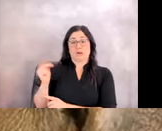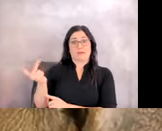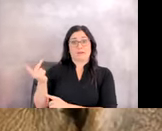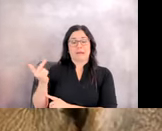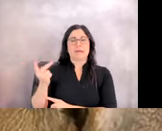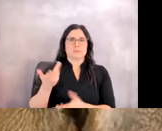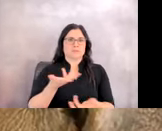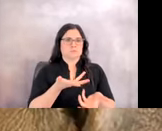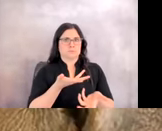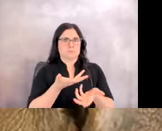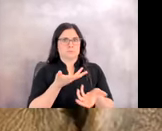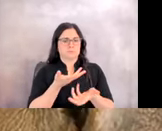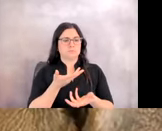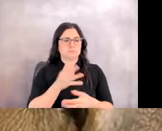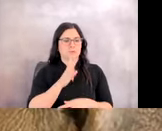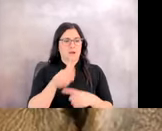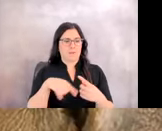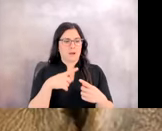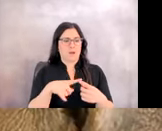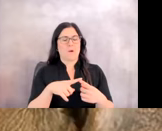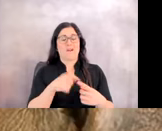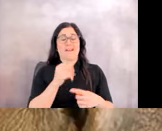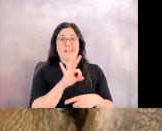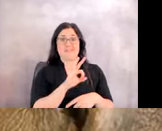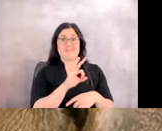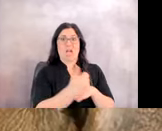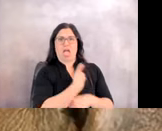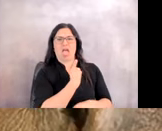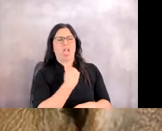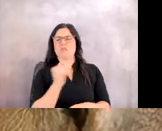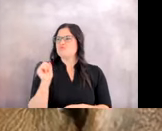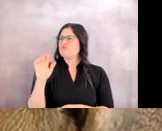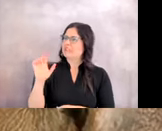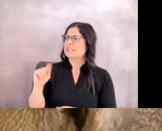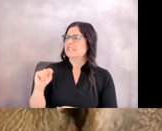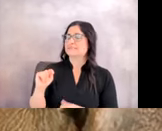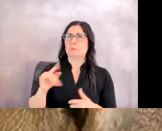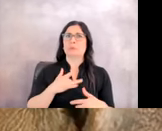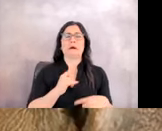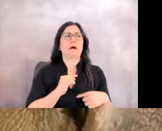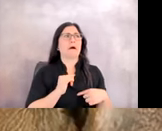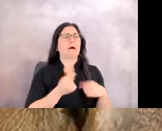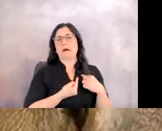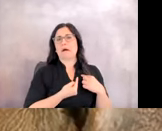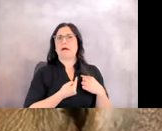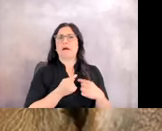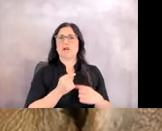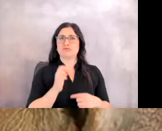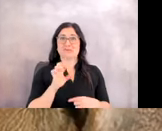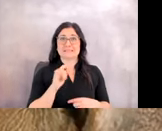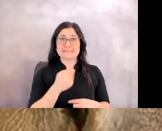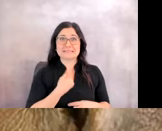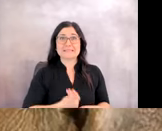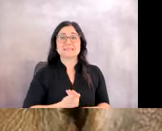having that conversation yesterday, that somebody accuses you of being racist. That's like the most hurtful thing they can say.